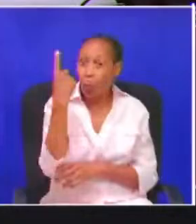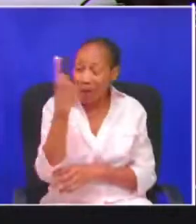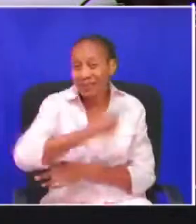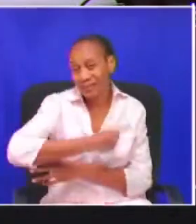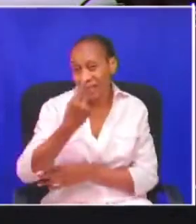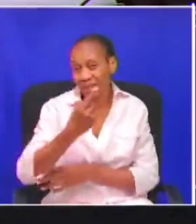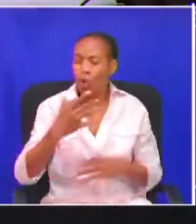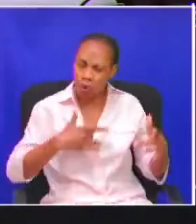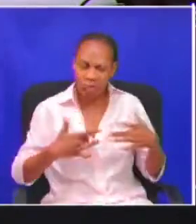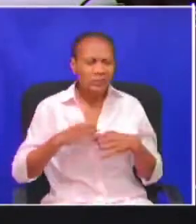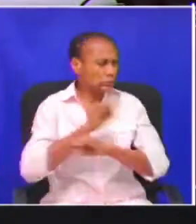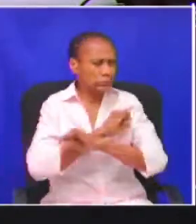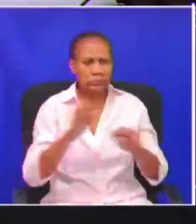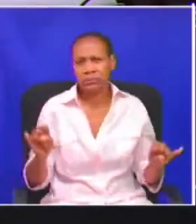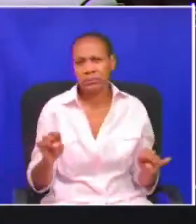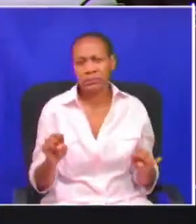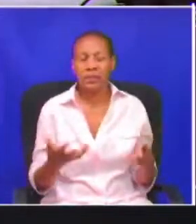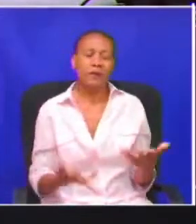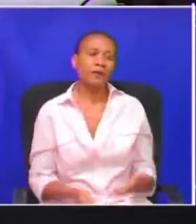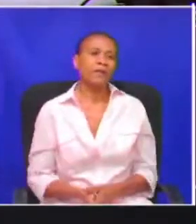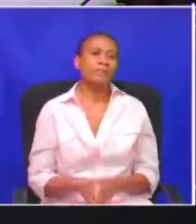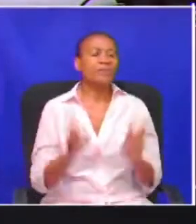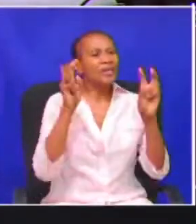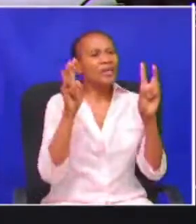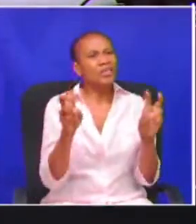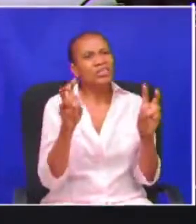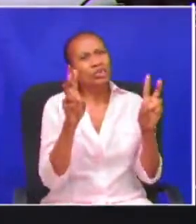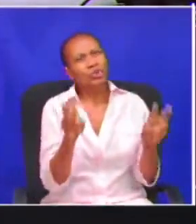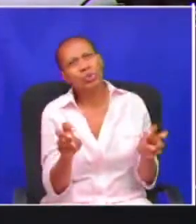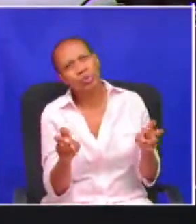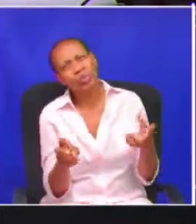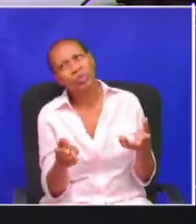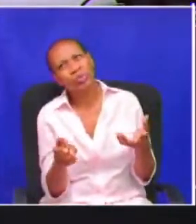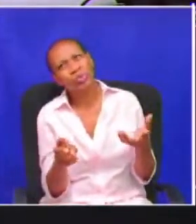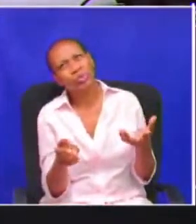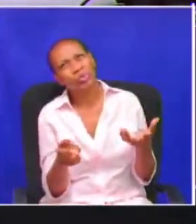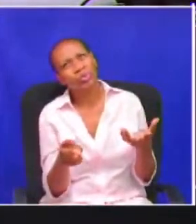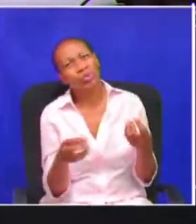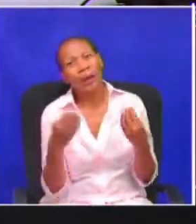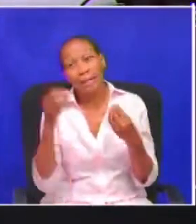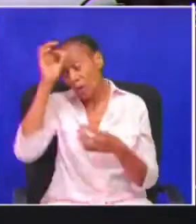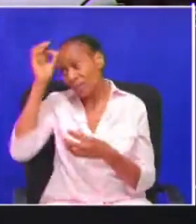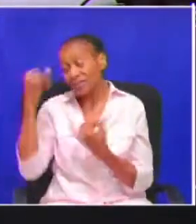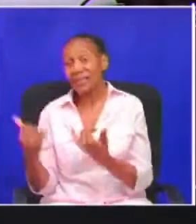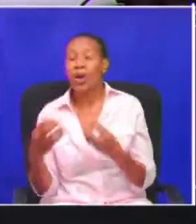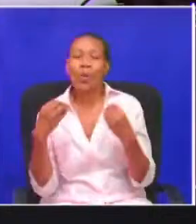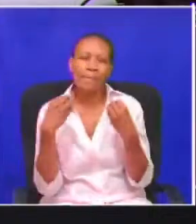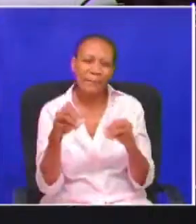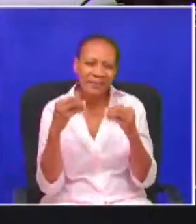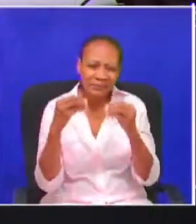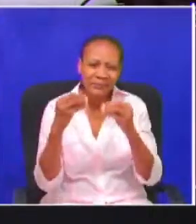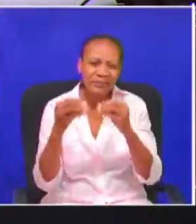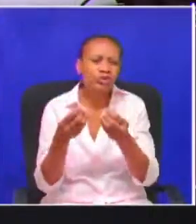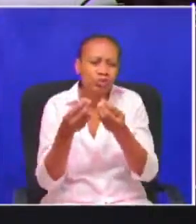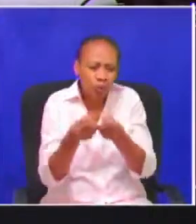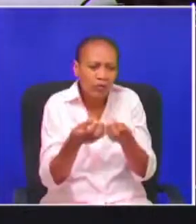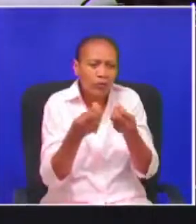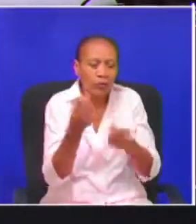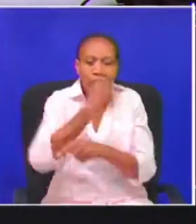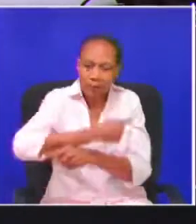concerning. There are issues that the police are dealing with on an ongoing basis.